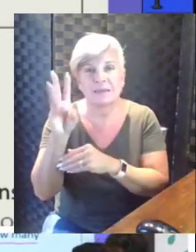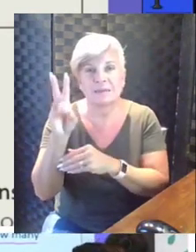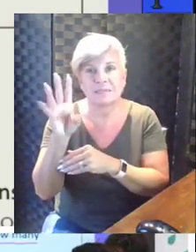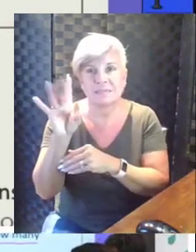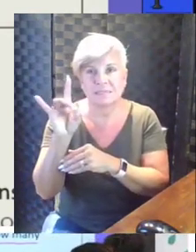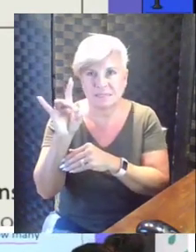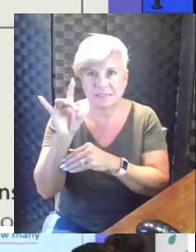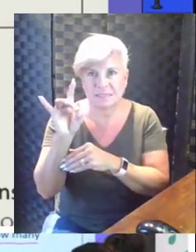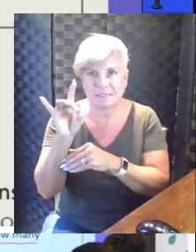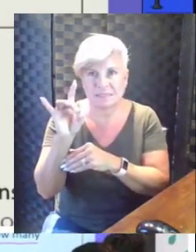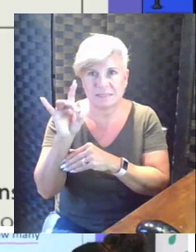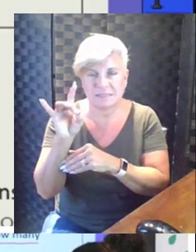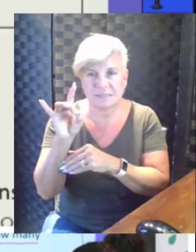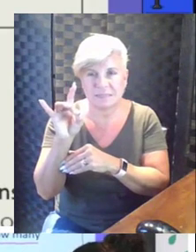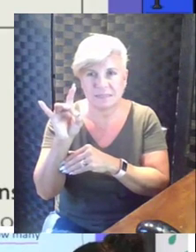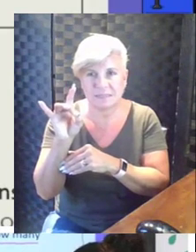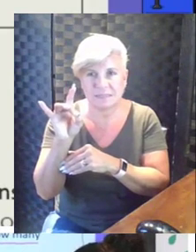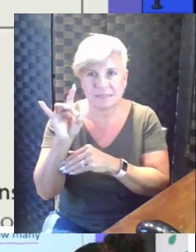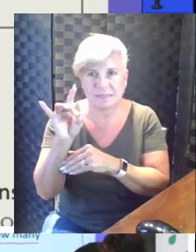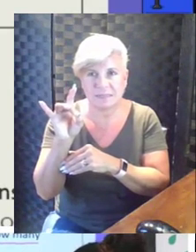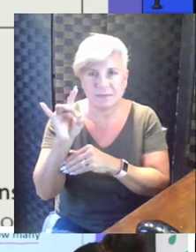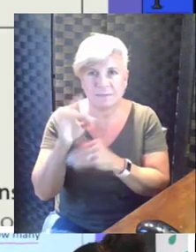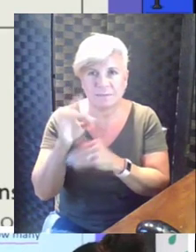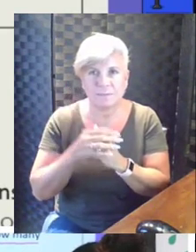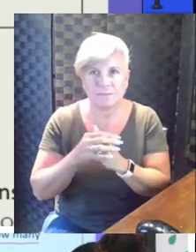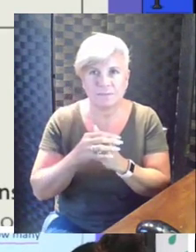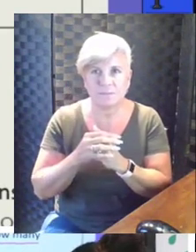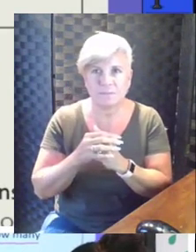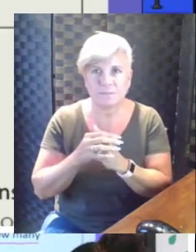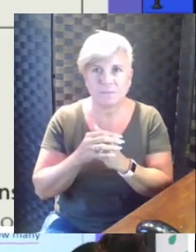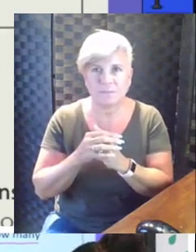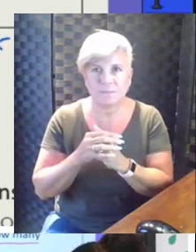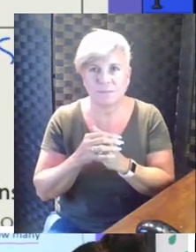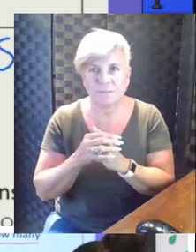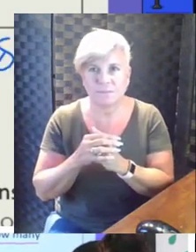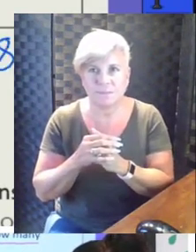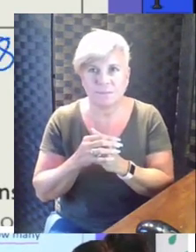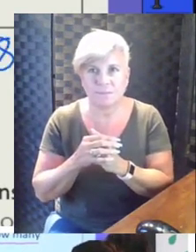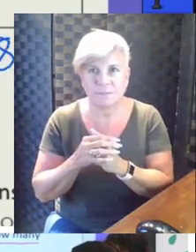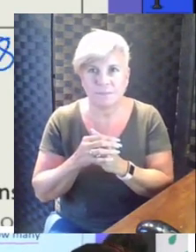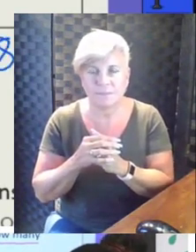and that's going to get us to our total